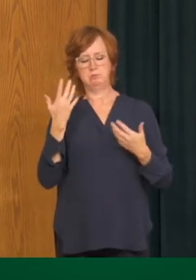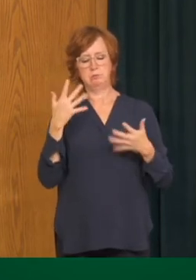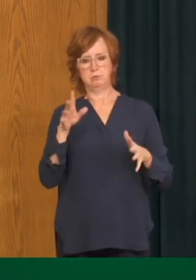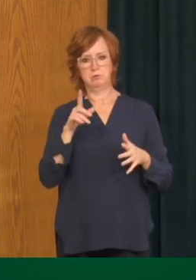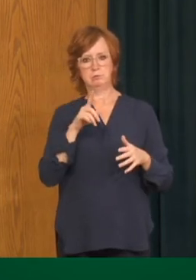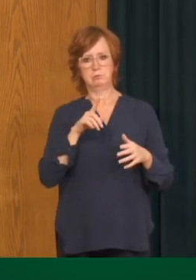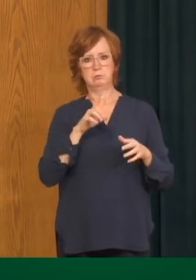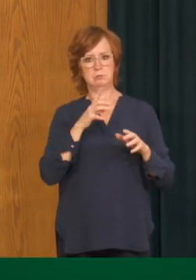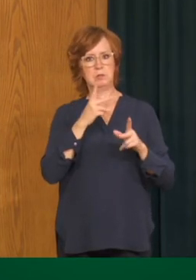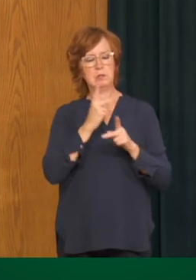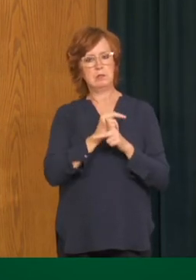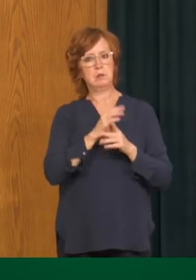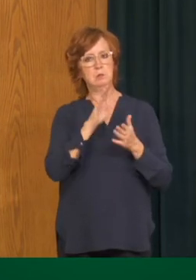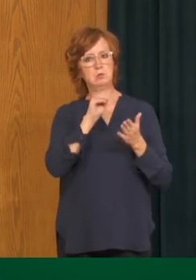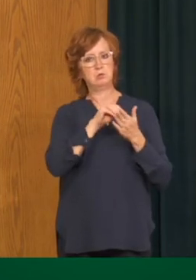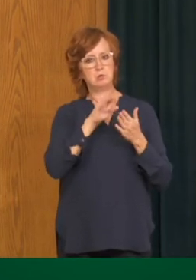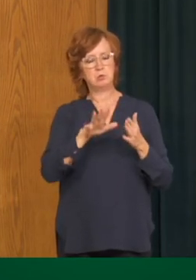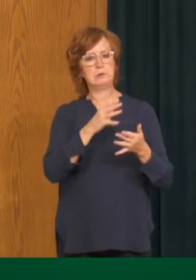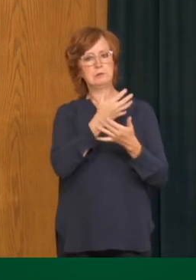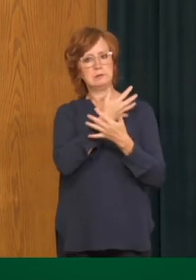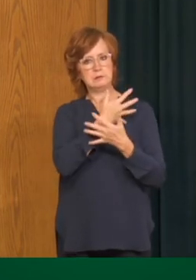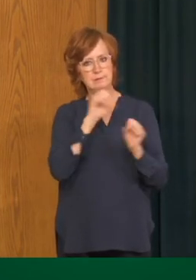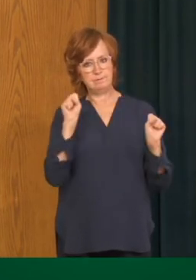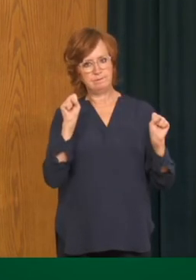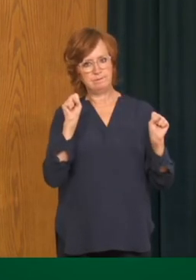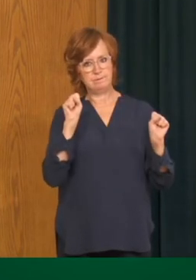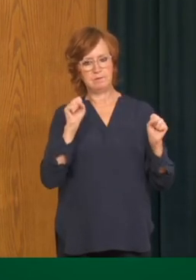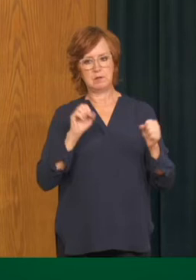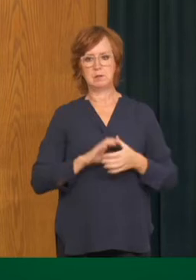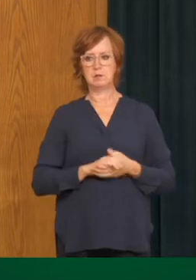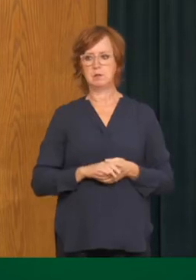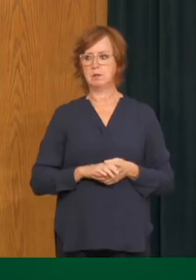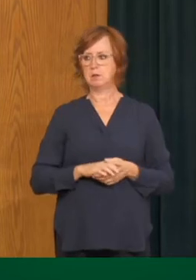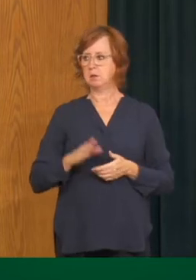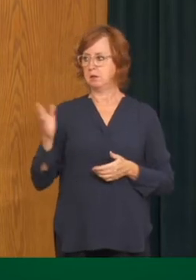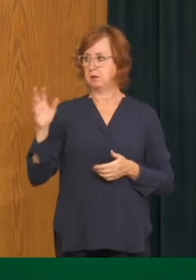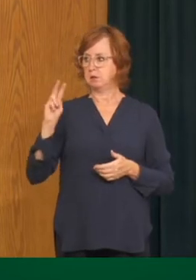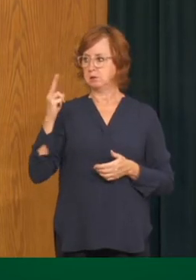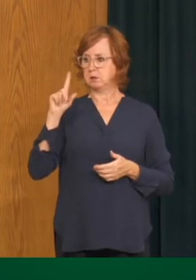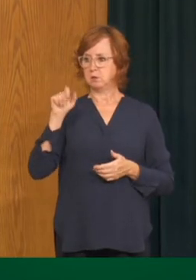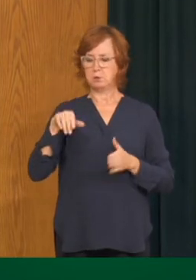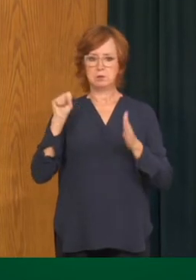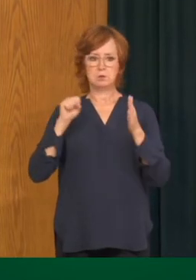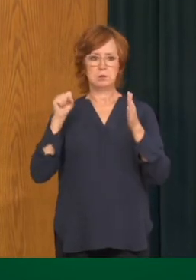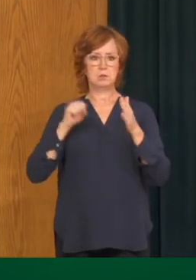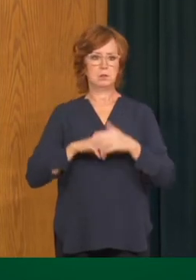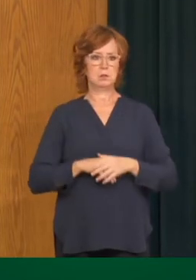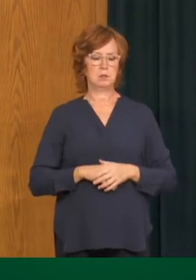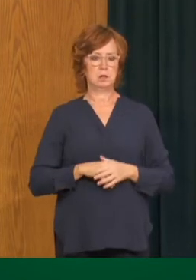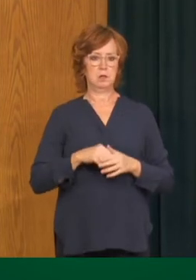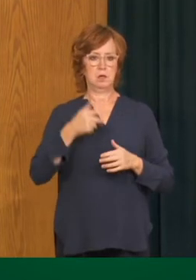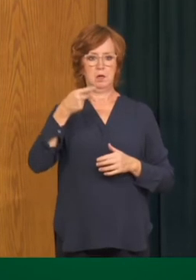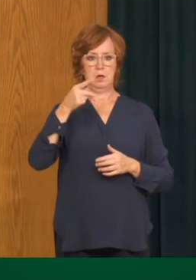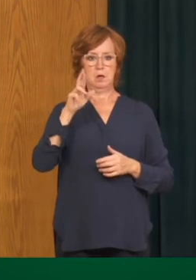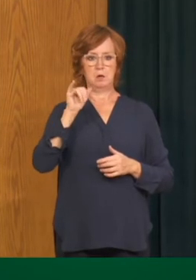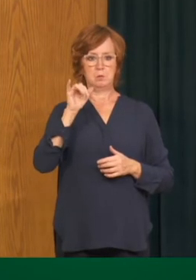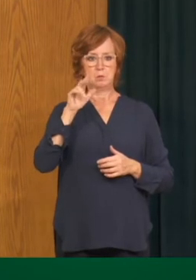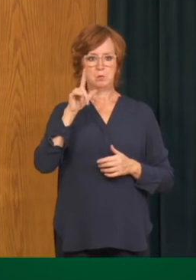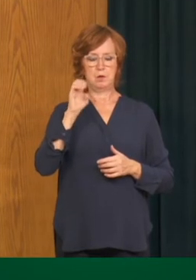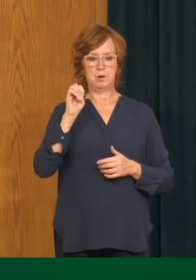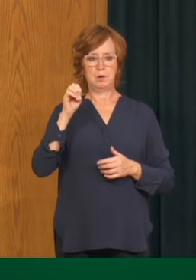ensure that it is a safe environment for the return of our students. Follow up, Mark? Yes, the Prairie South School Division has